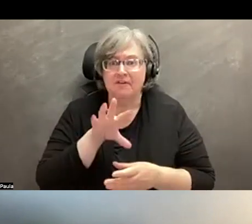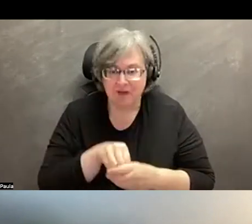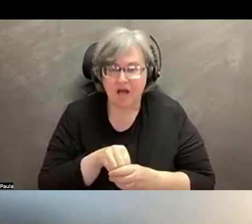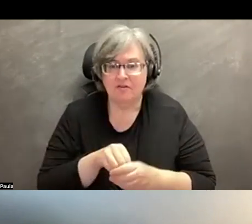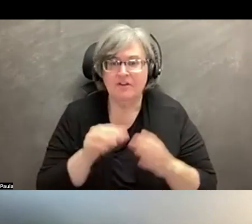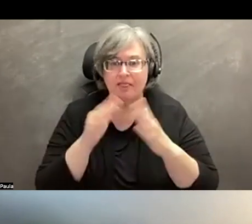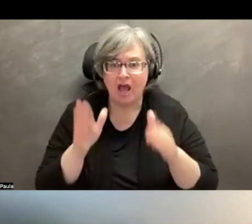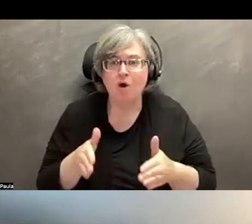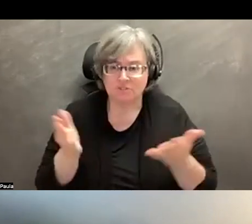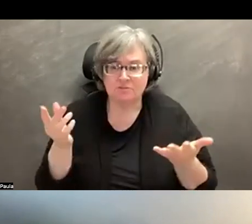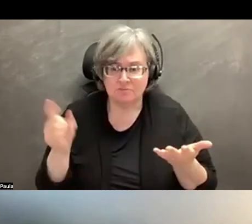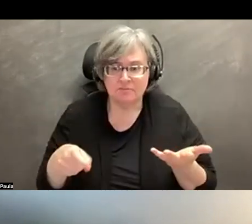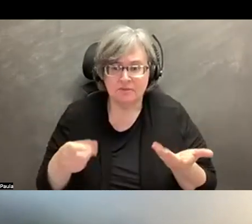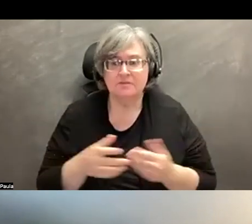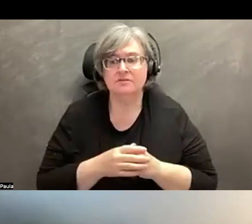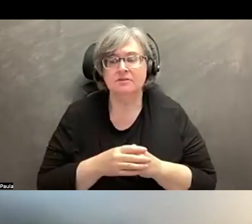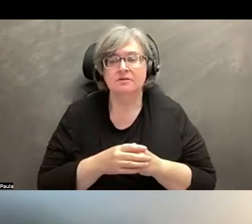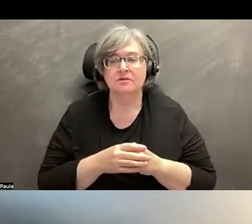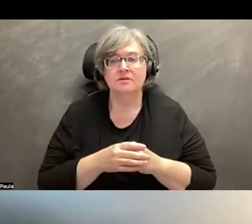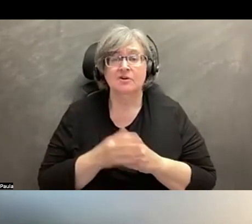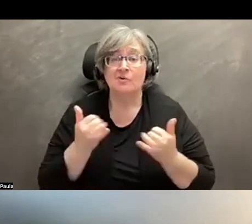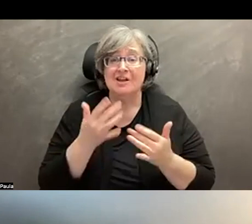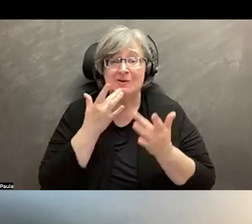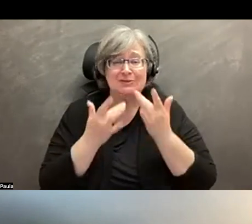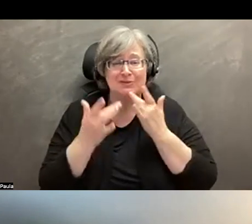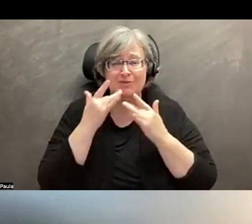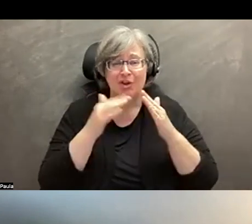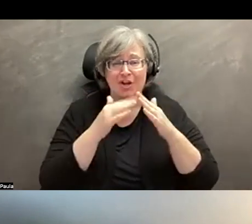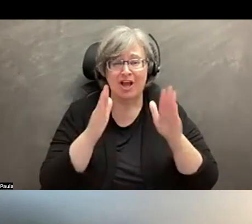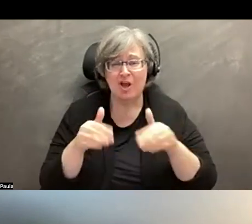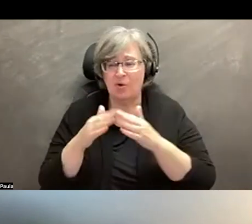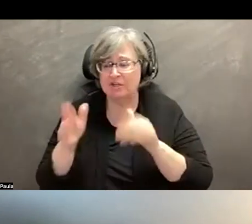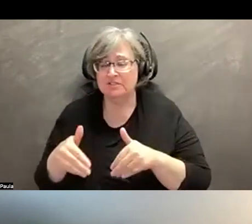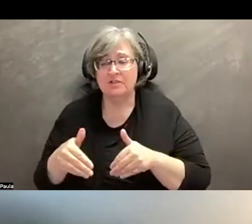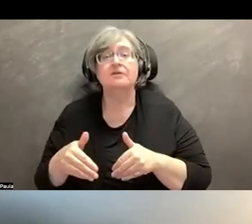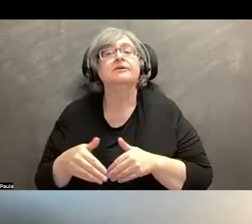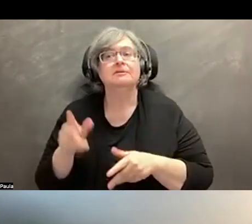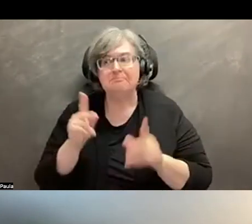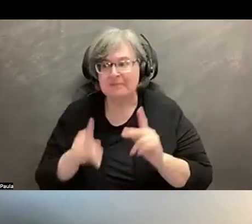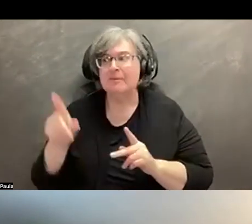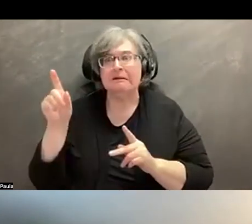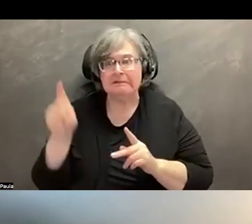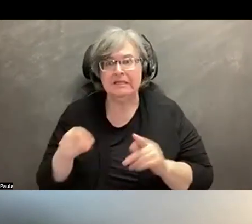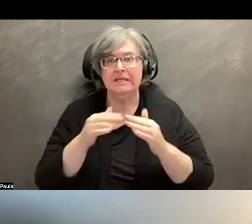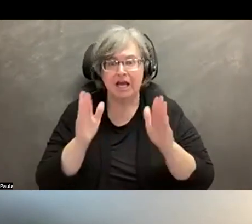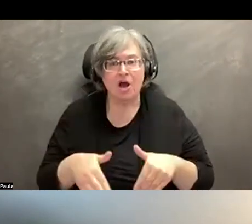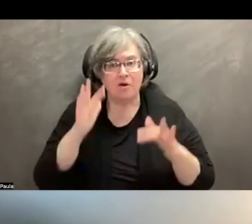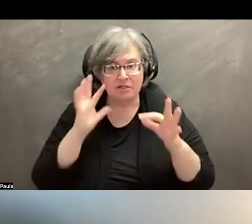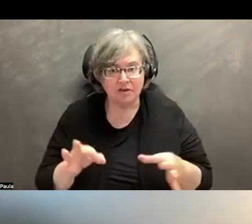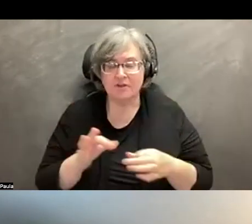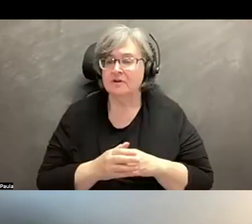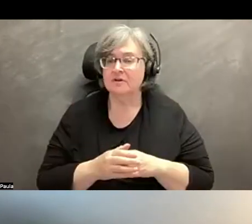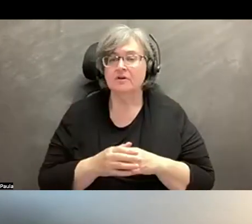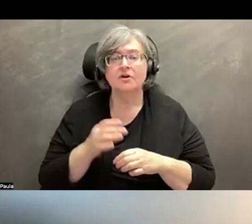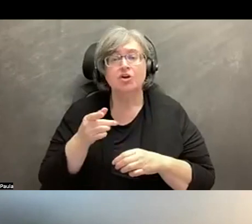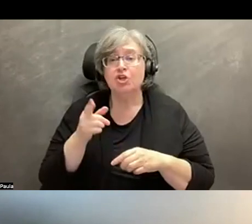in housing. It's in short supply. It's absolutely what people need. You can't do anything else if you're not